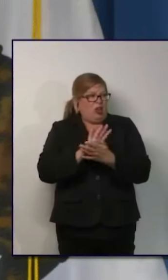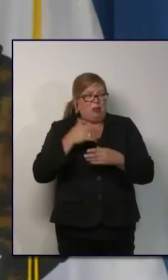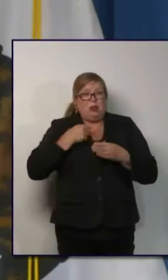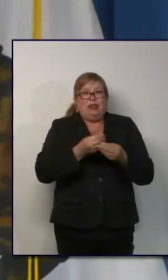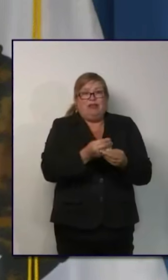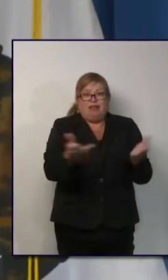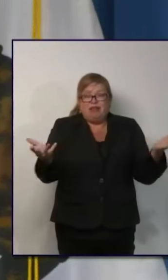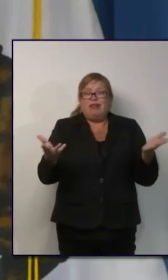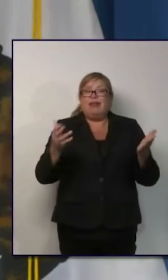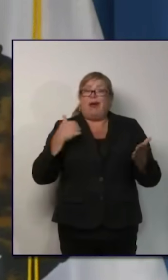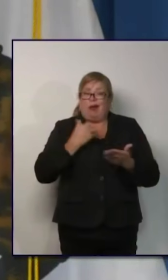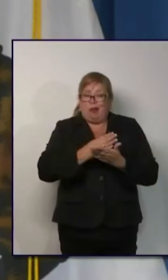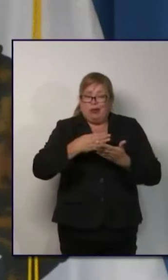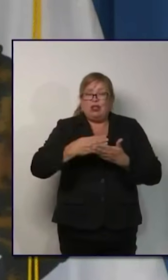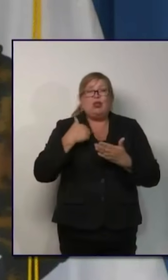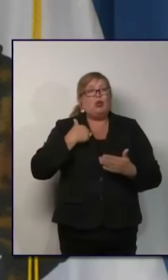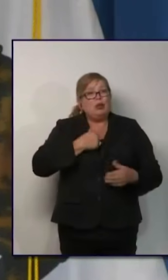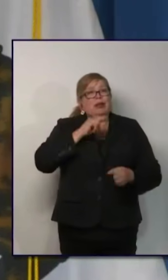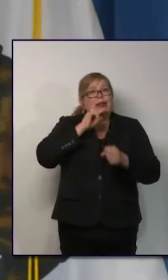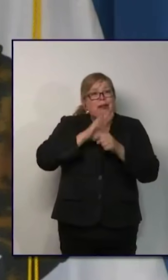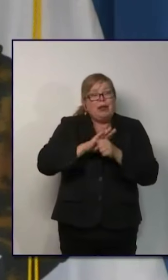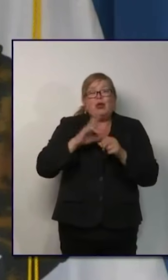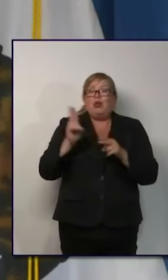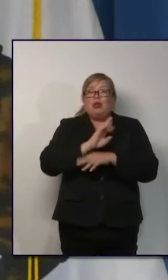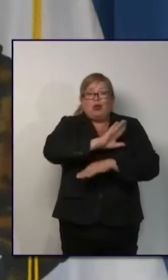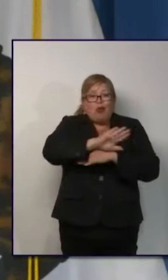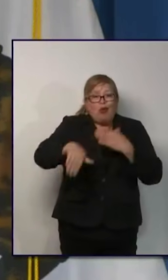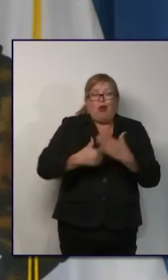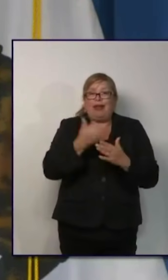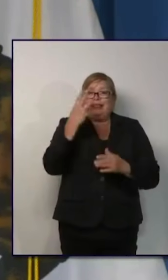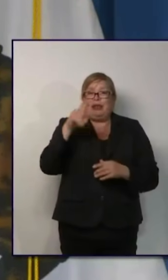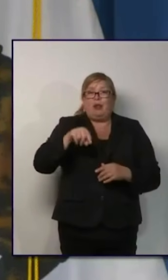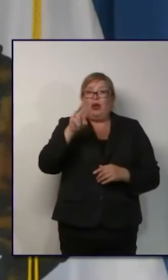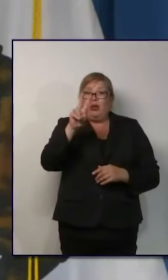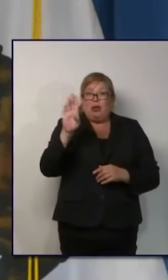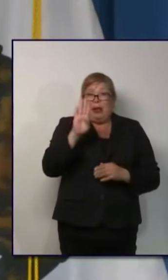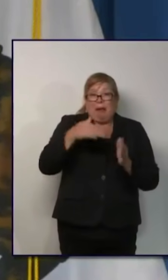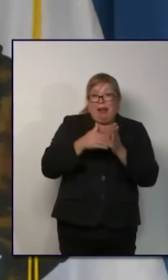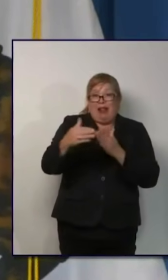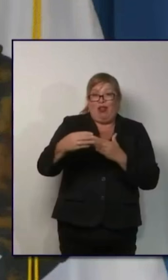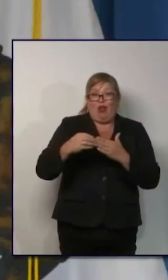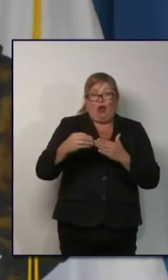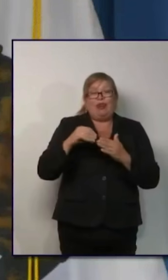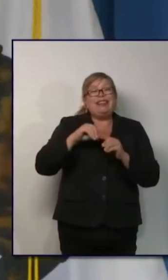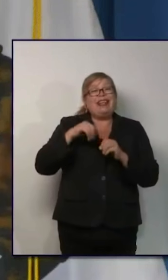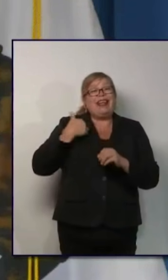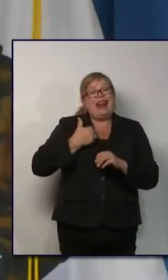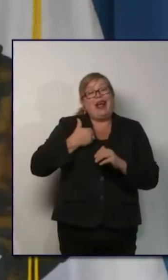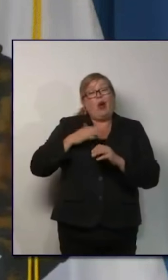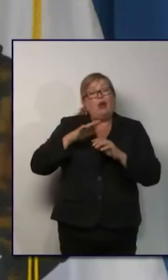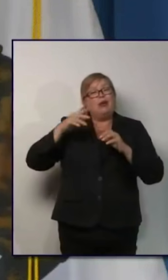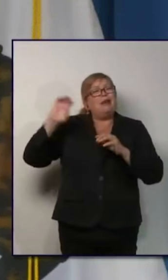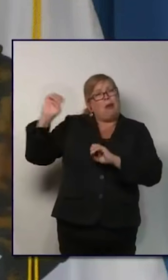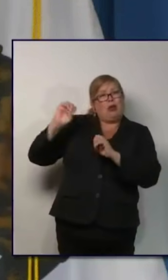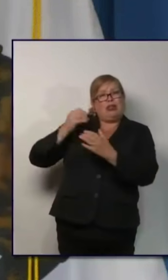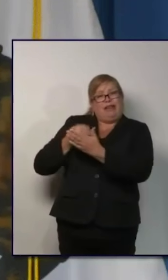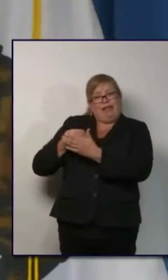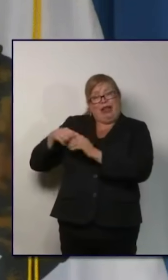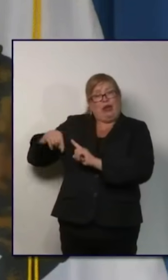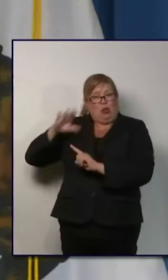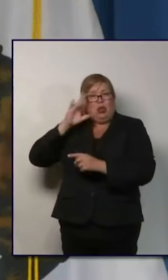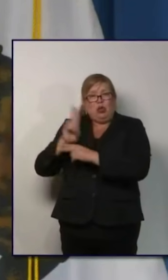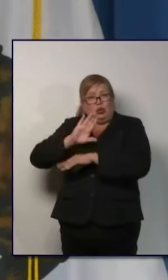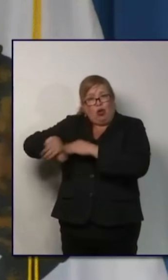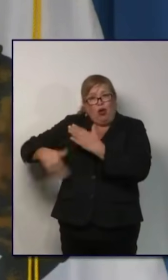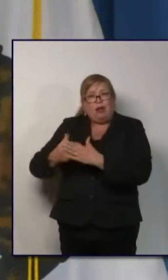here today to use all of the $16.2 billion in the rainy day reserve, but do it over a